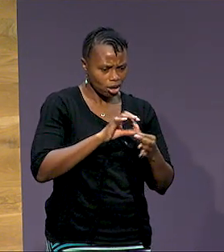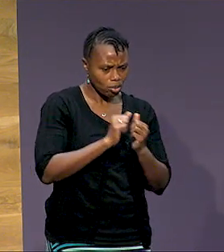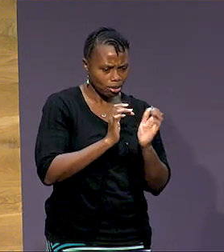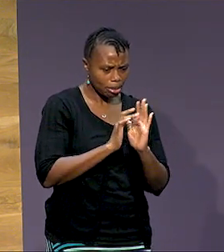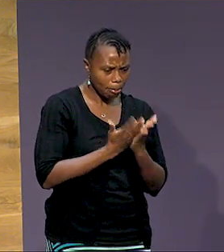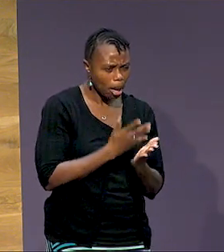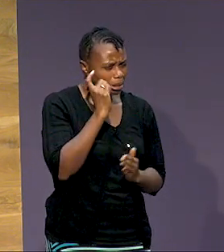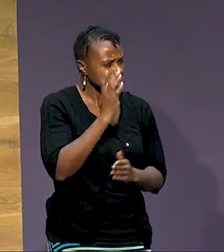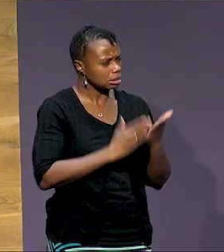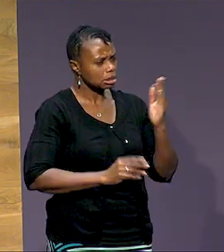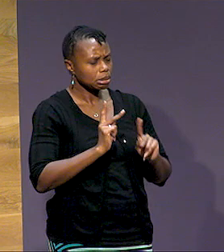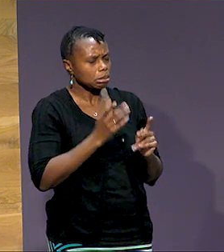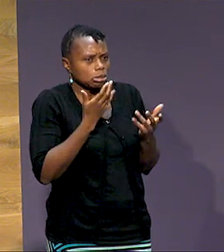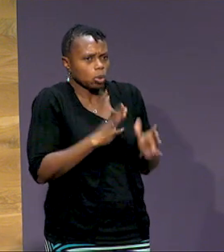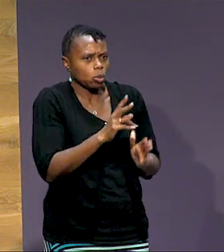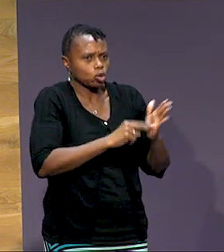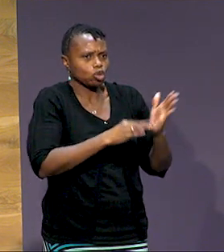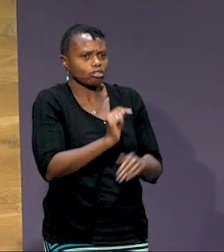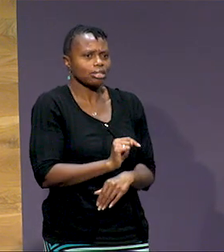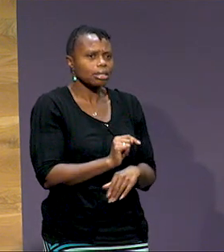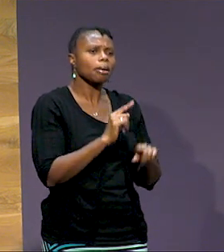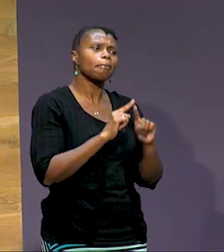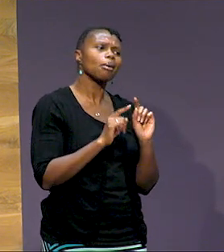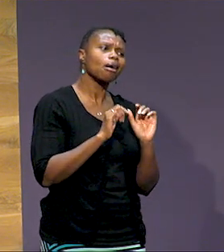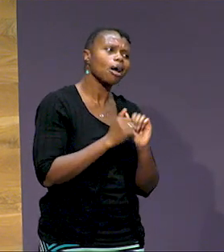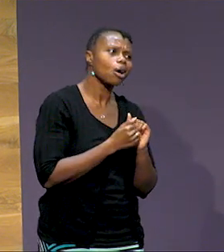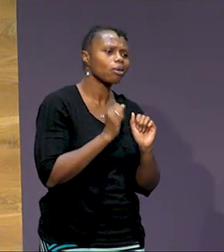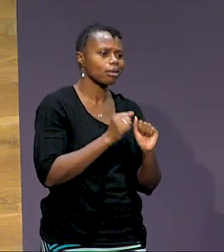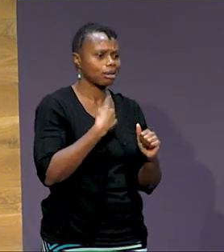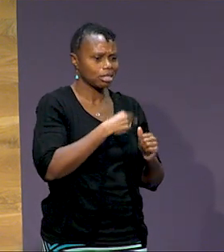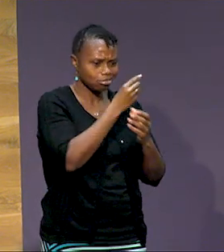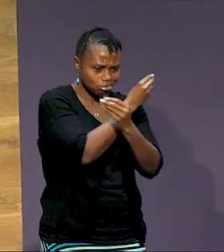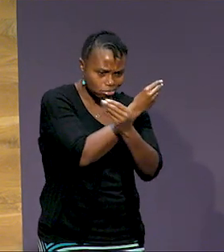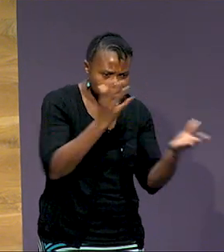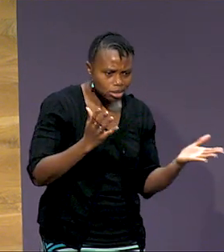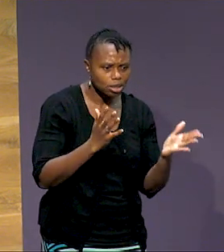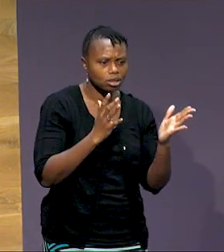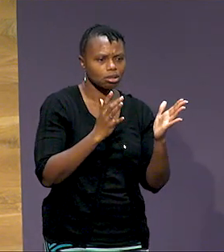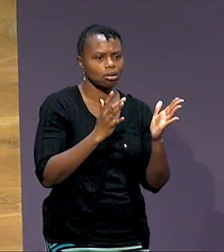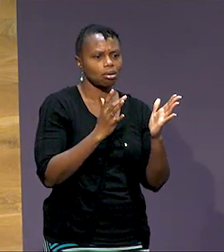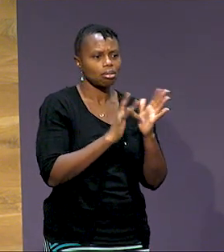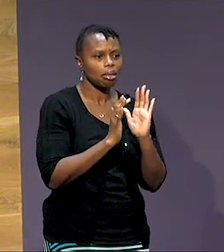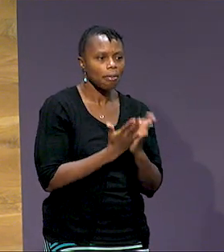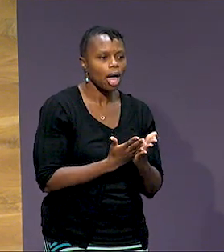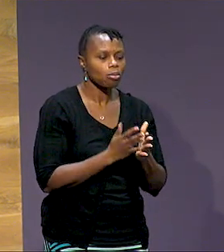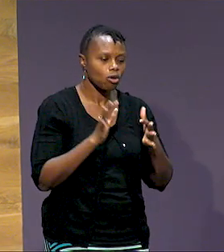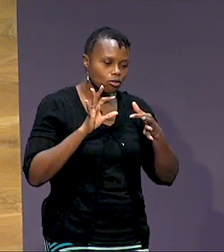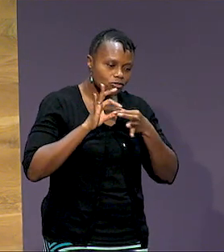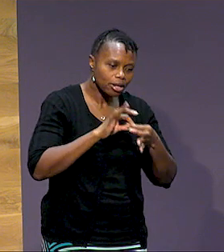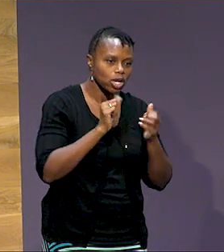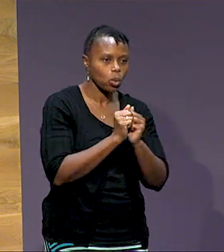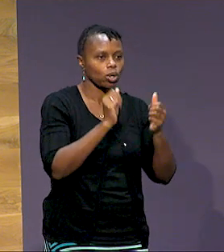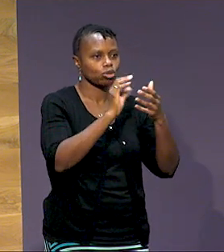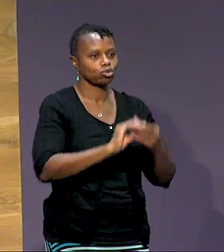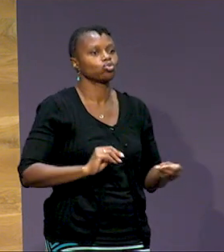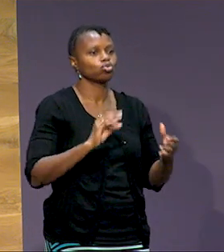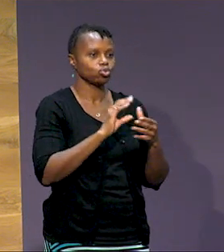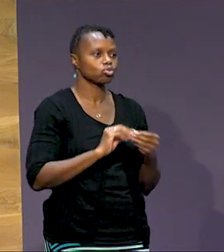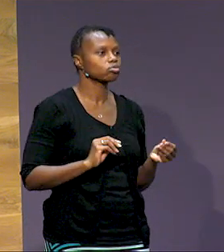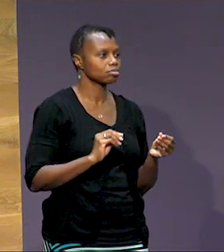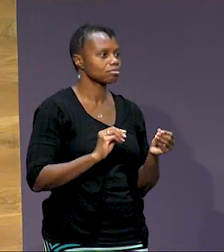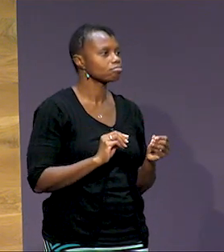accomplishes in their hearts and minds what the Bible sets out to, and do it all purely from a literary perspective. So that was